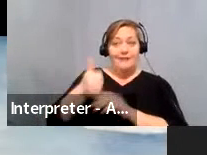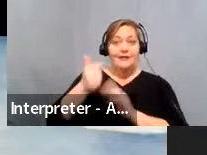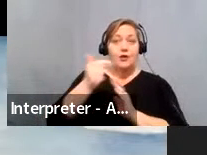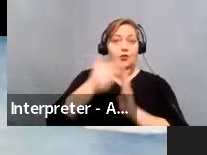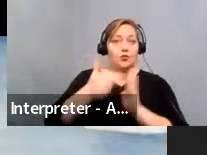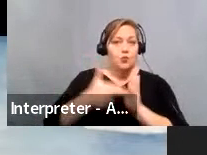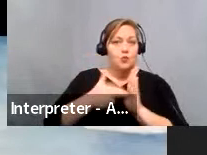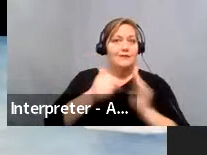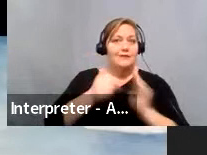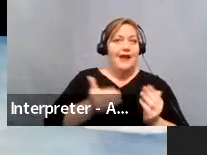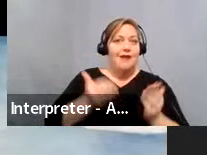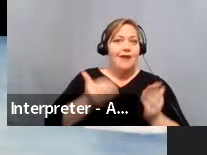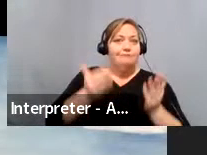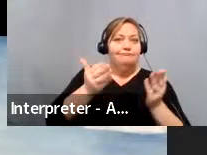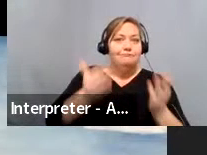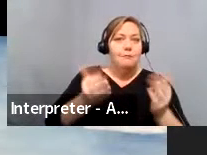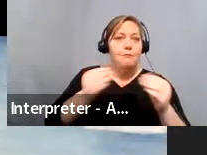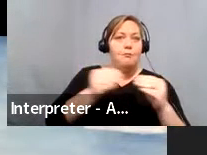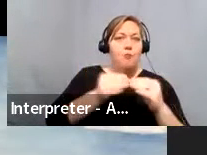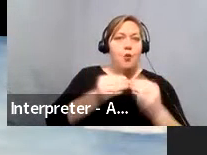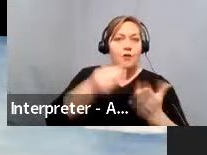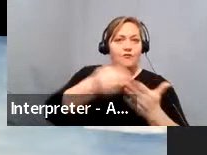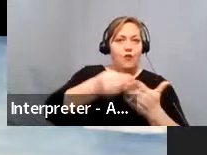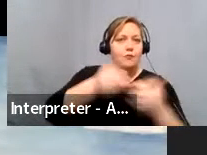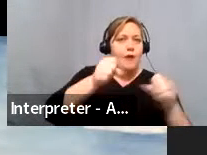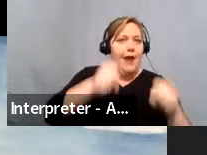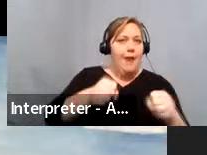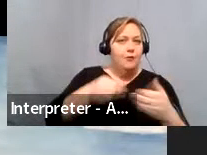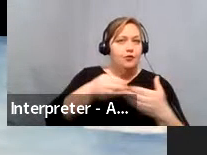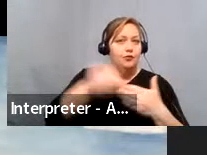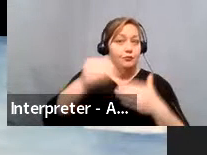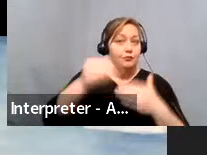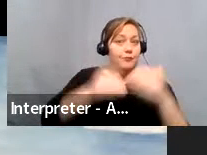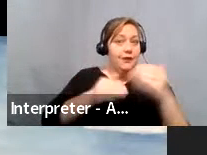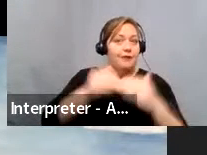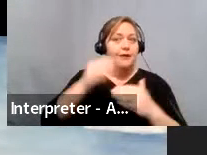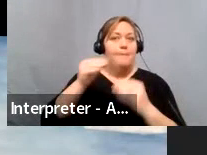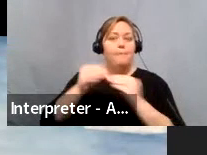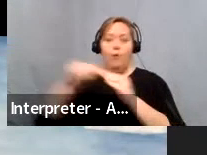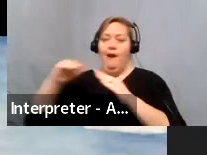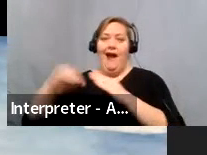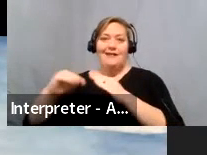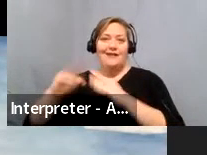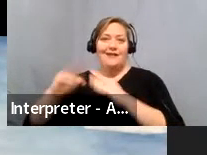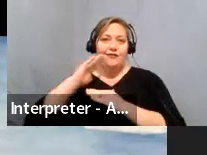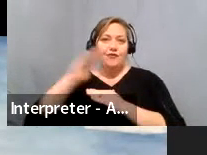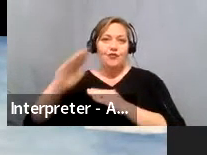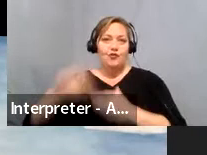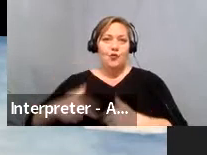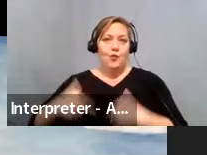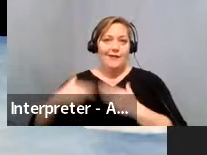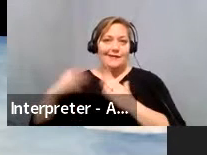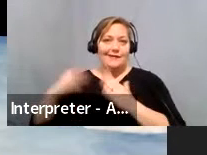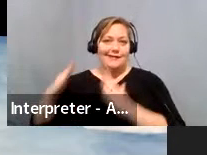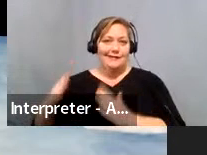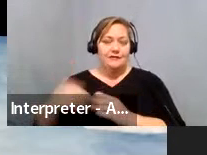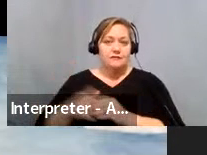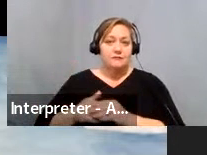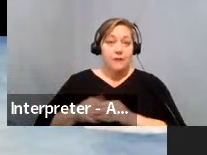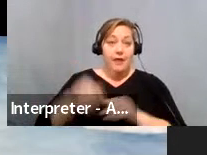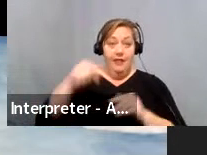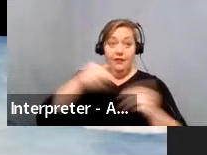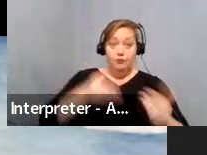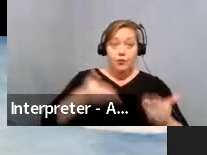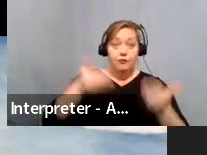type of housing that's affordable to build and therefore more naturally affordable to future residents, while mirroring existing development. This proposal also